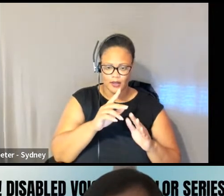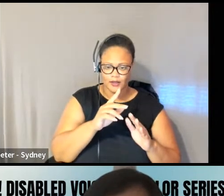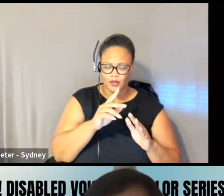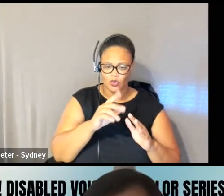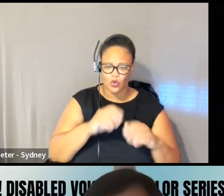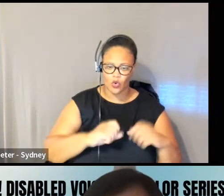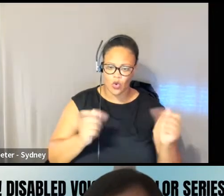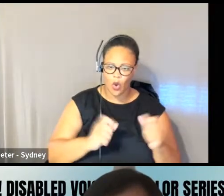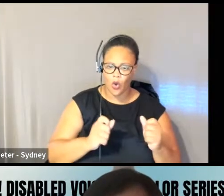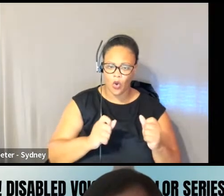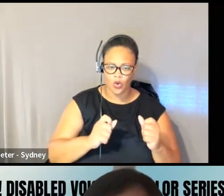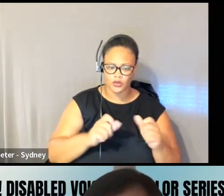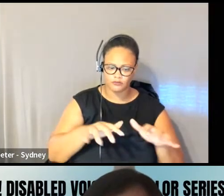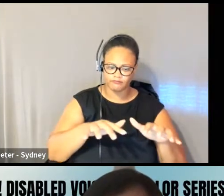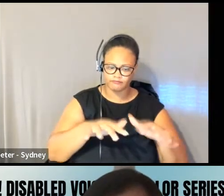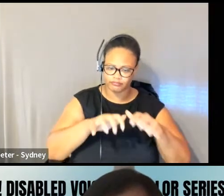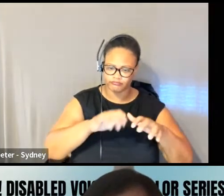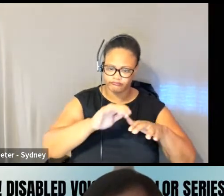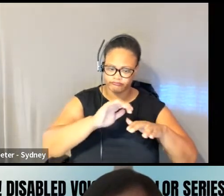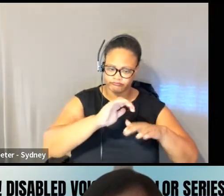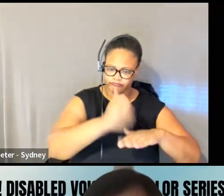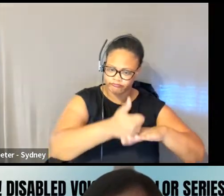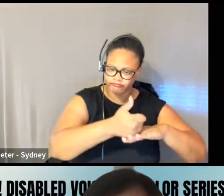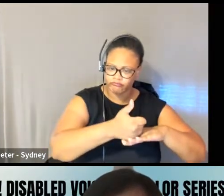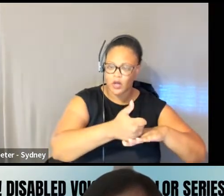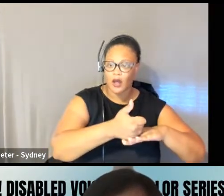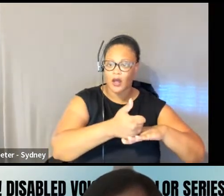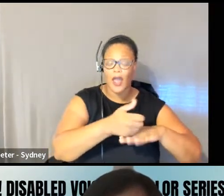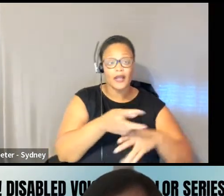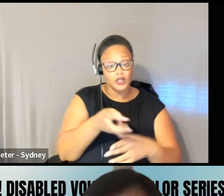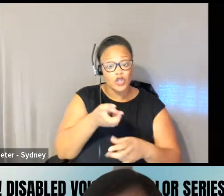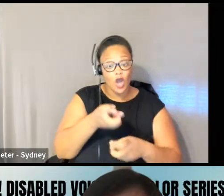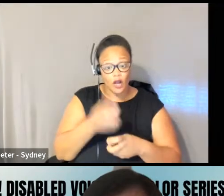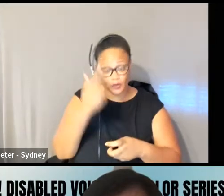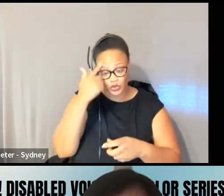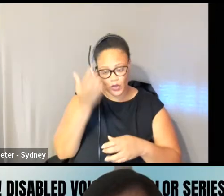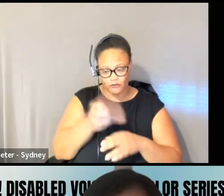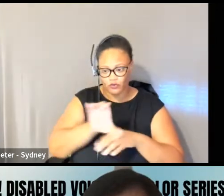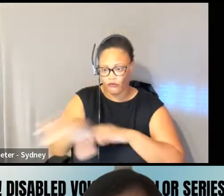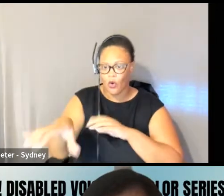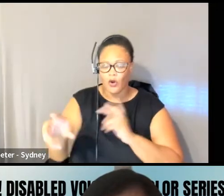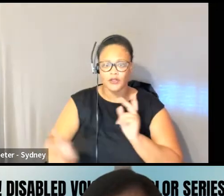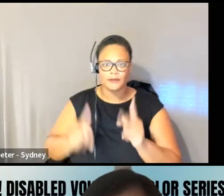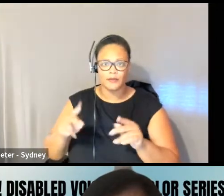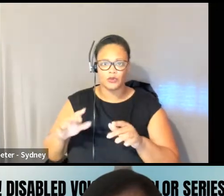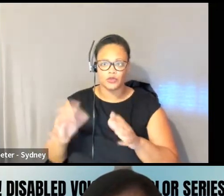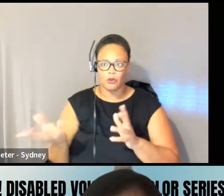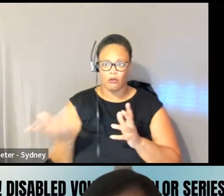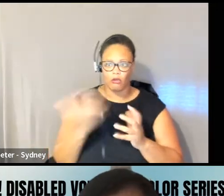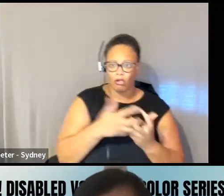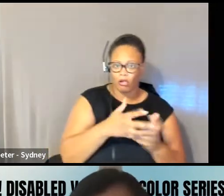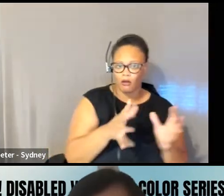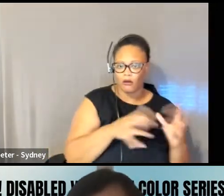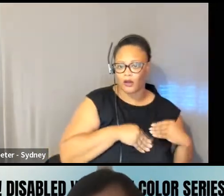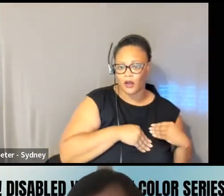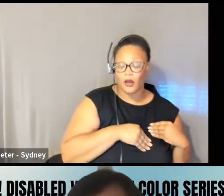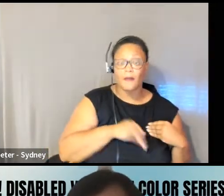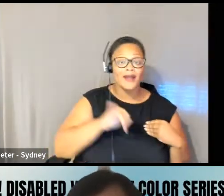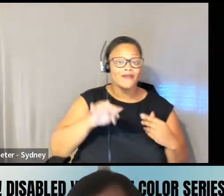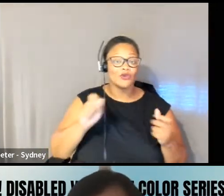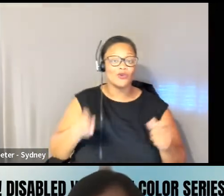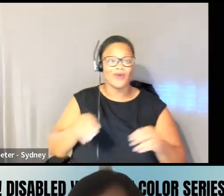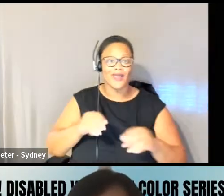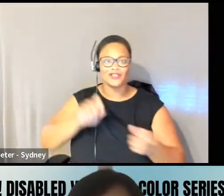it's very hard, because it has to be enforced on people. But if you can change culture, if you can change the way people think about